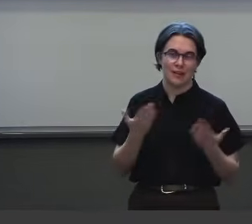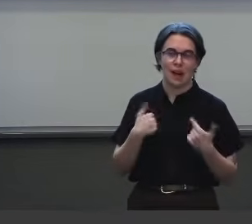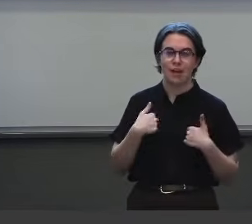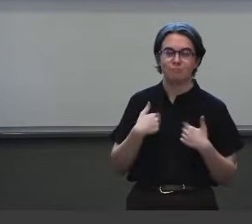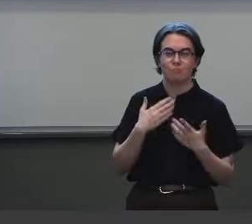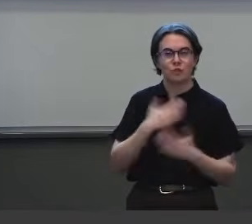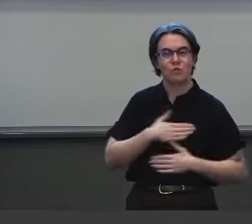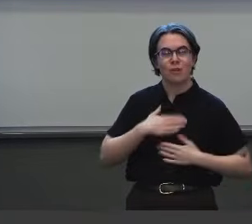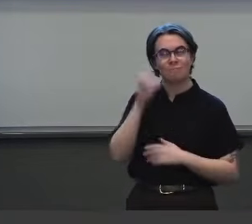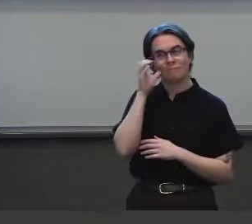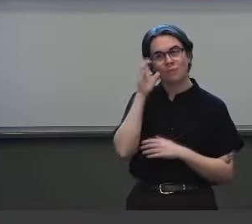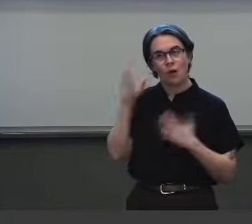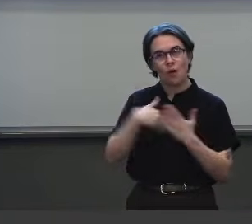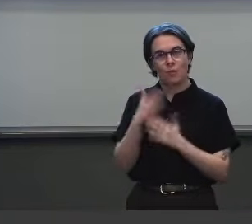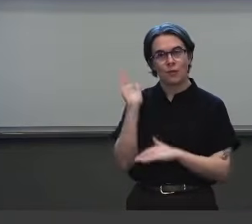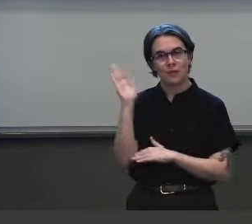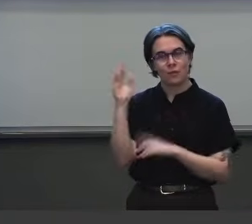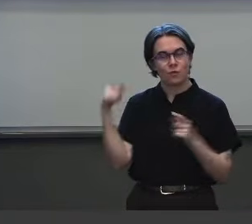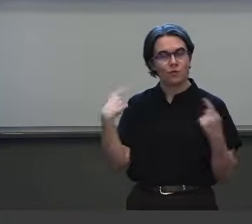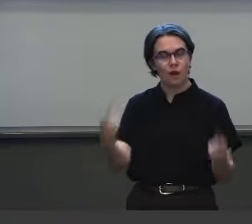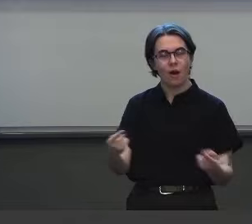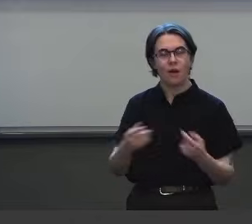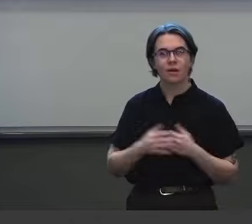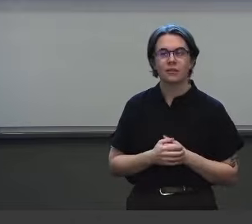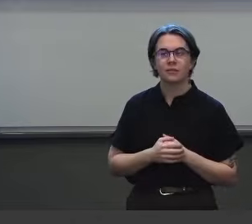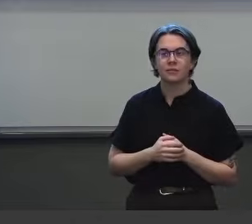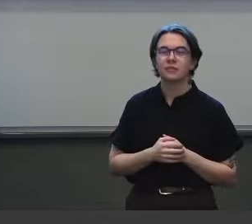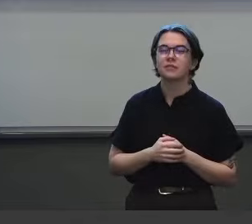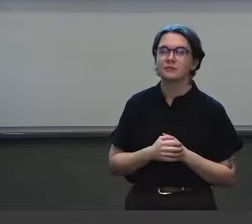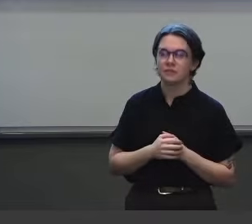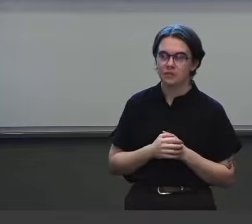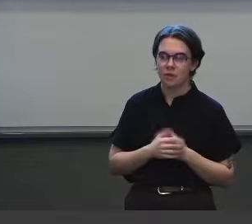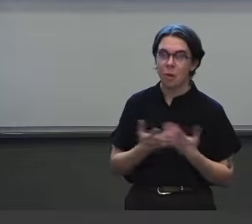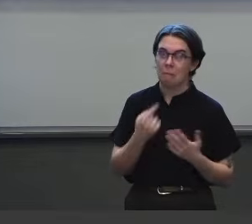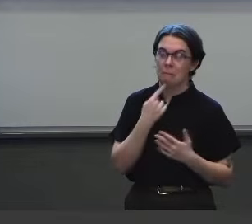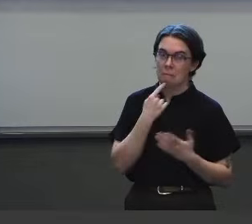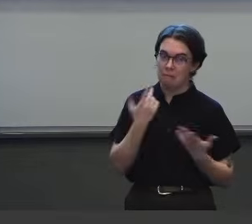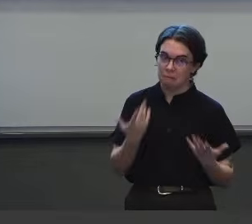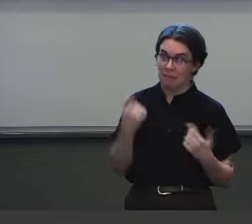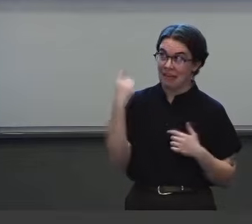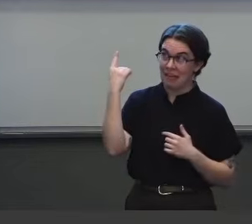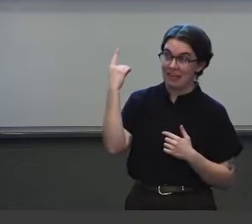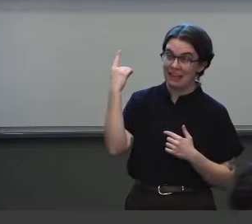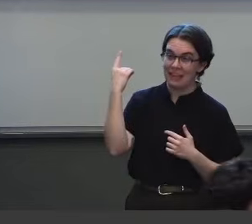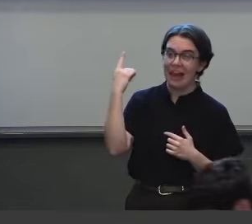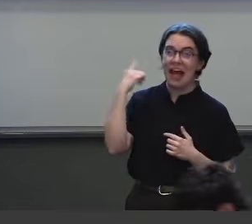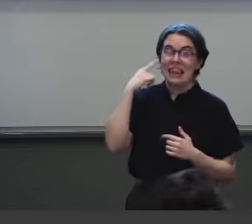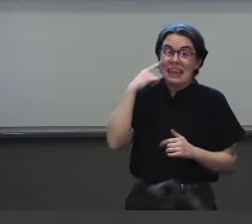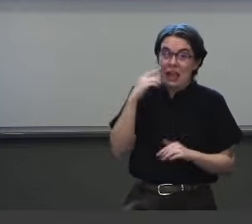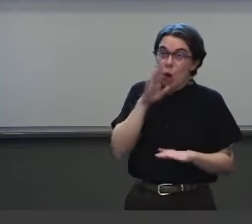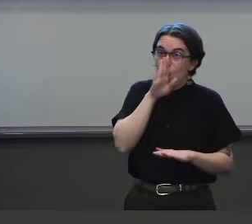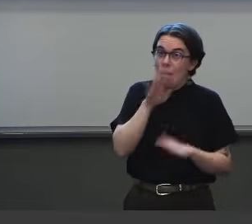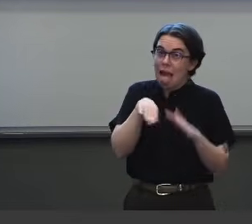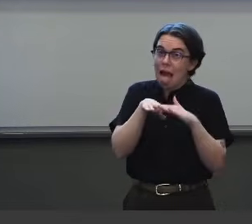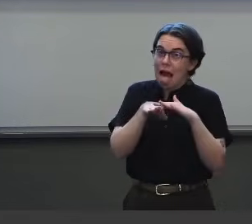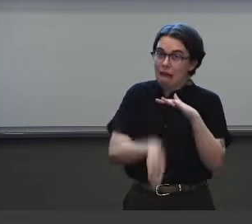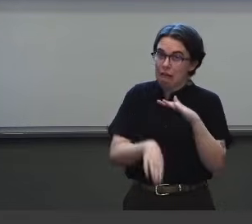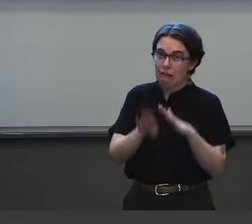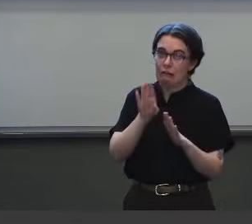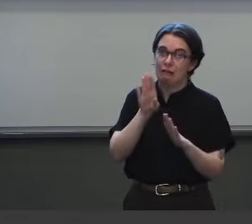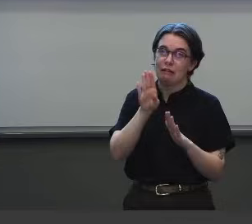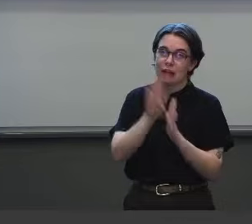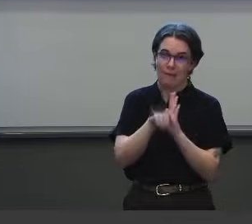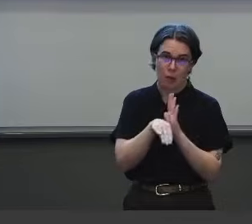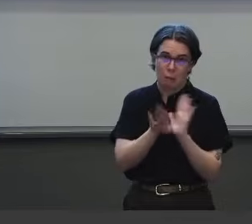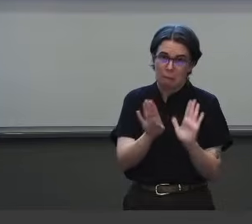So thanks again. And I just wanted to say, I think our talk is going to be under 30 minutes. I'm not sure, but